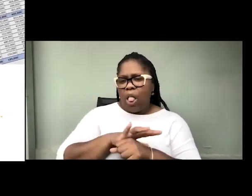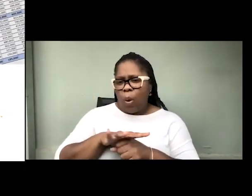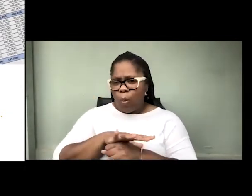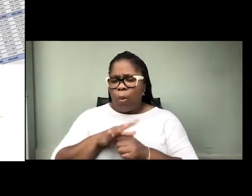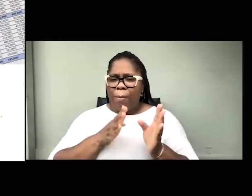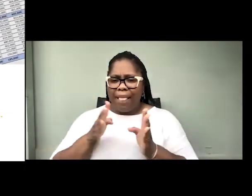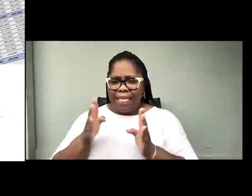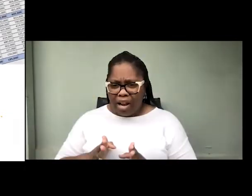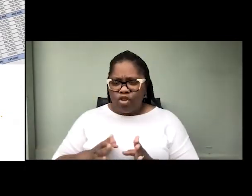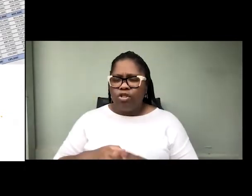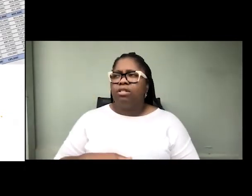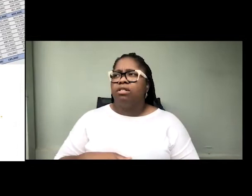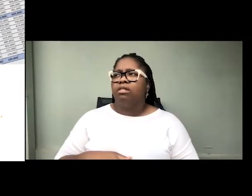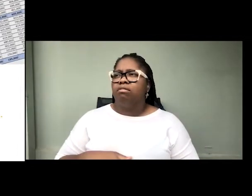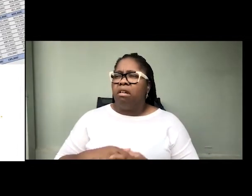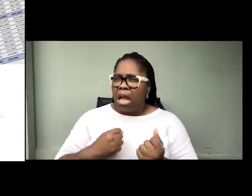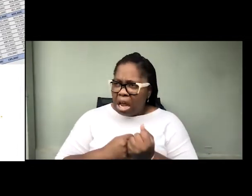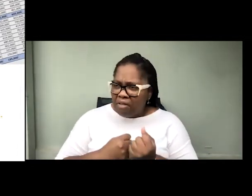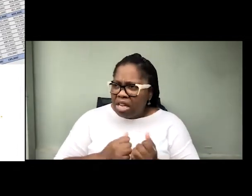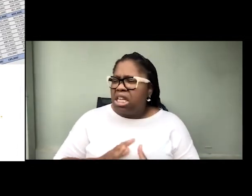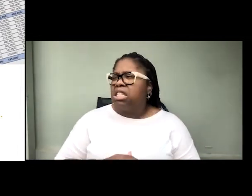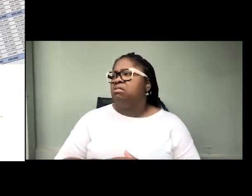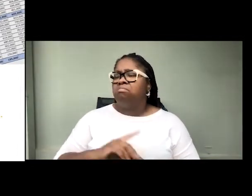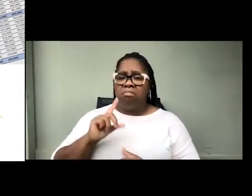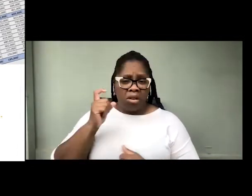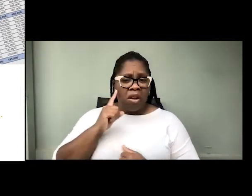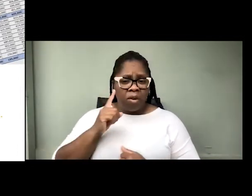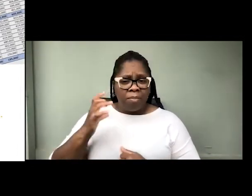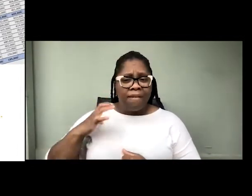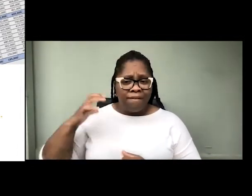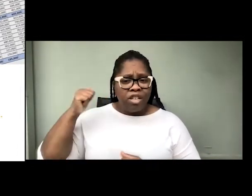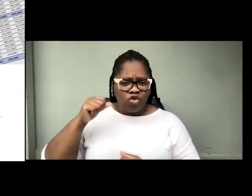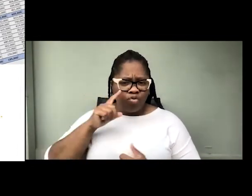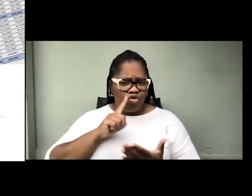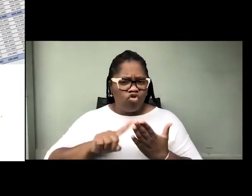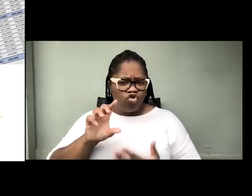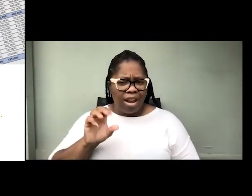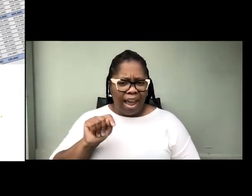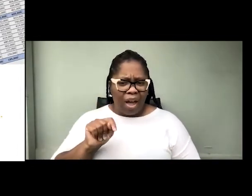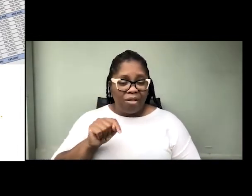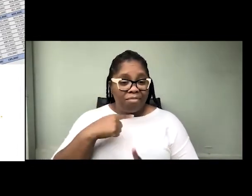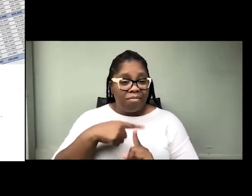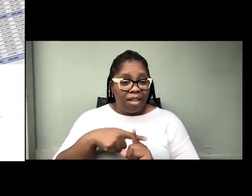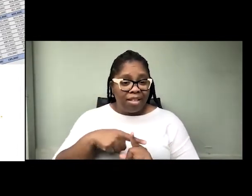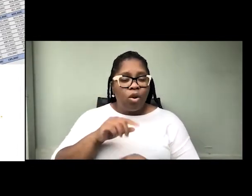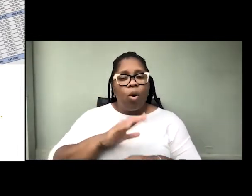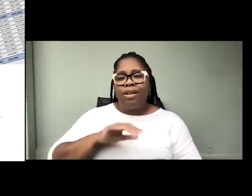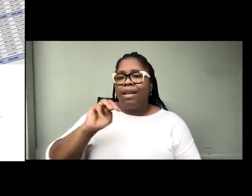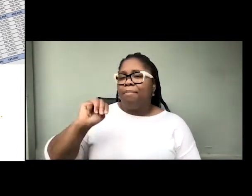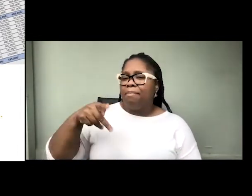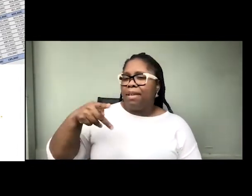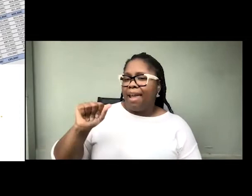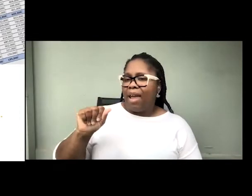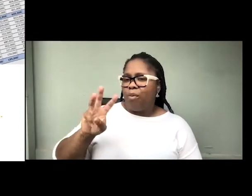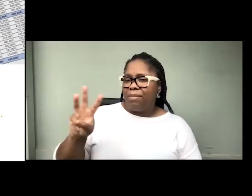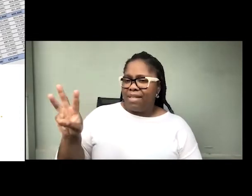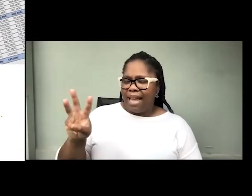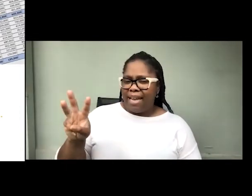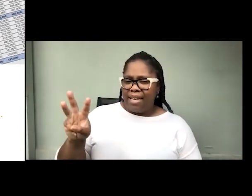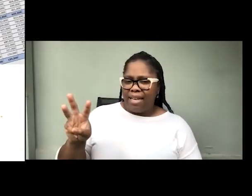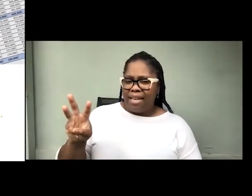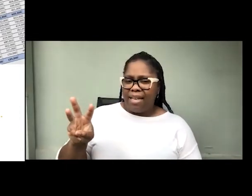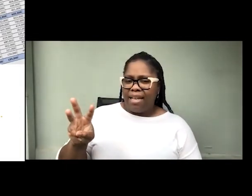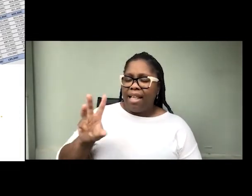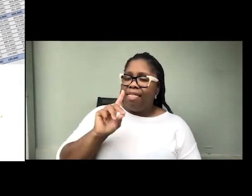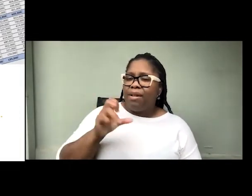planners, advocates, government officials to check out. And this is also on the MPA's website. It's actually hosted by